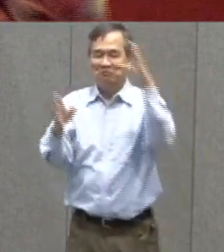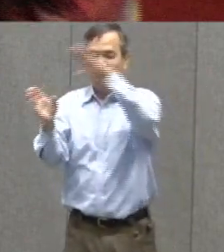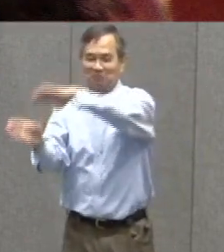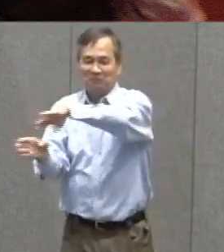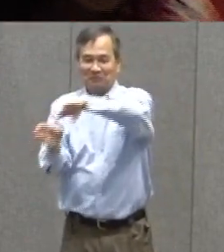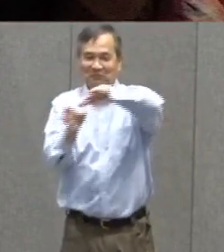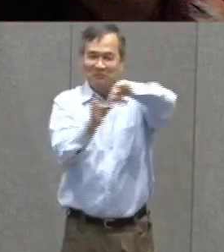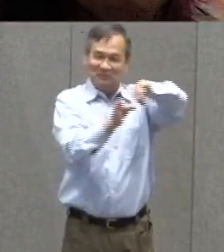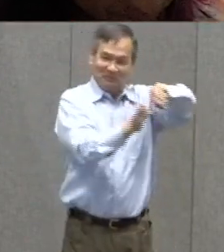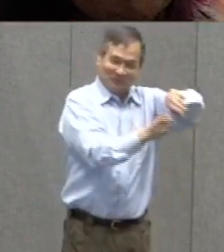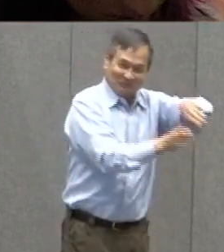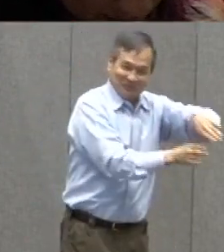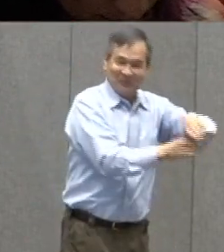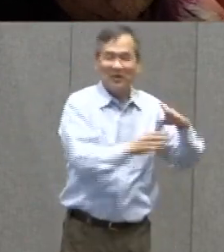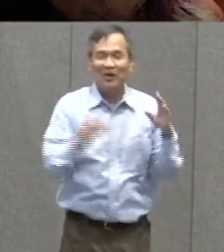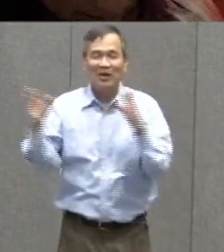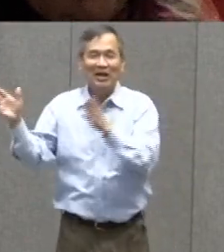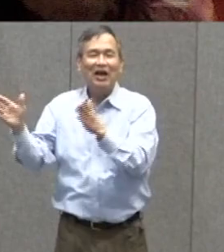towards more